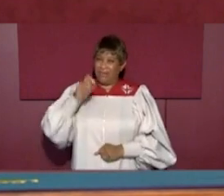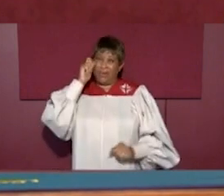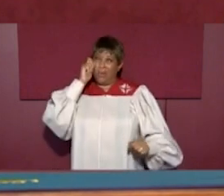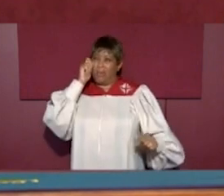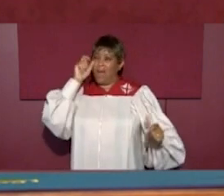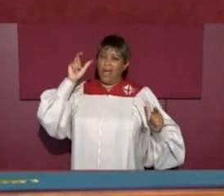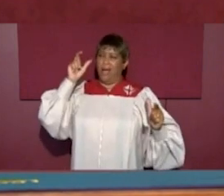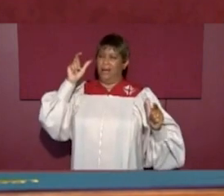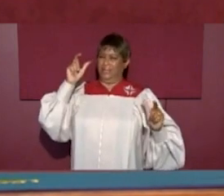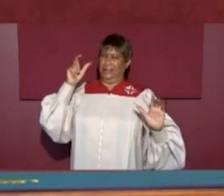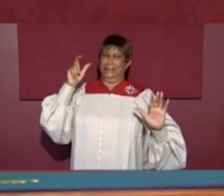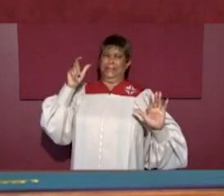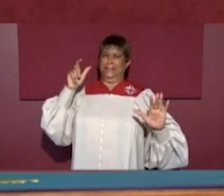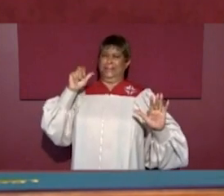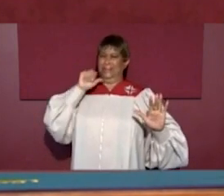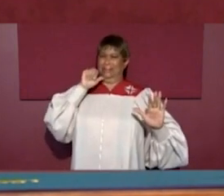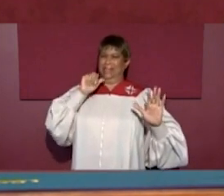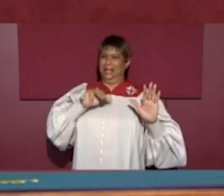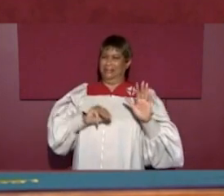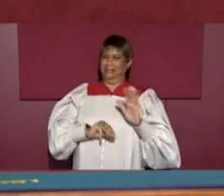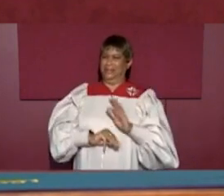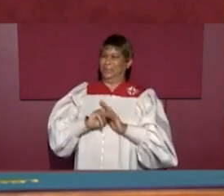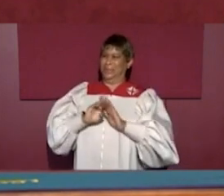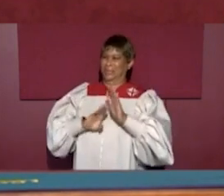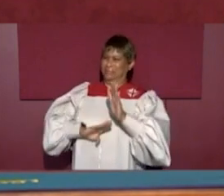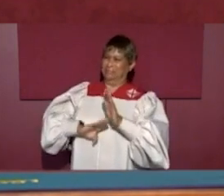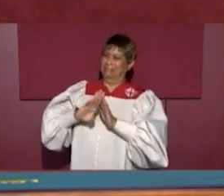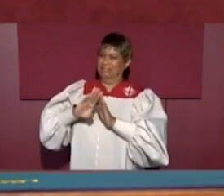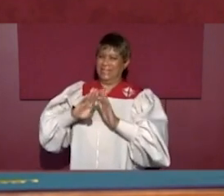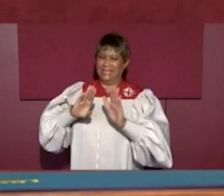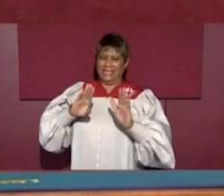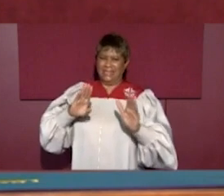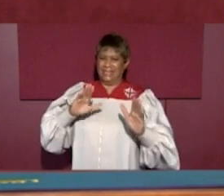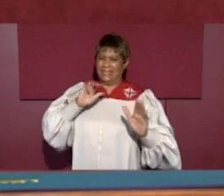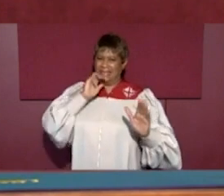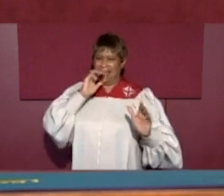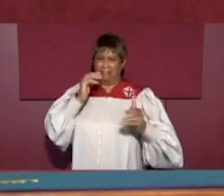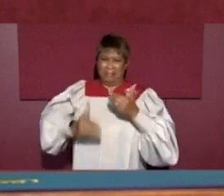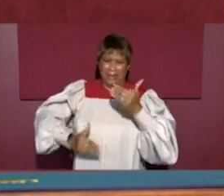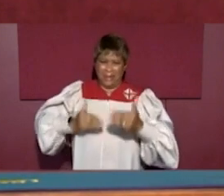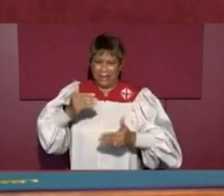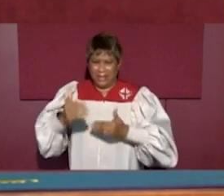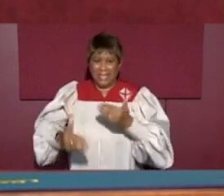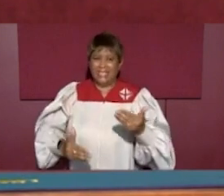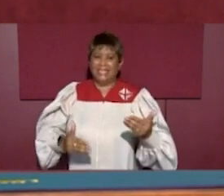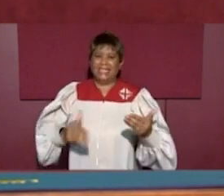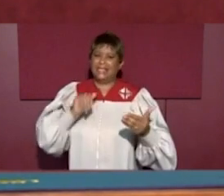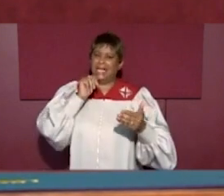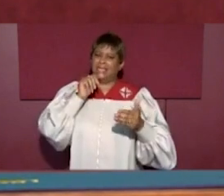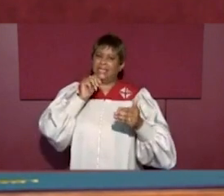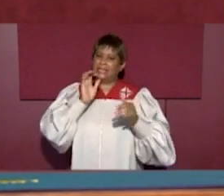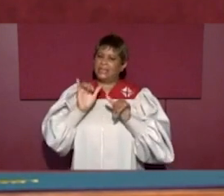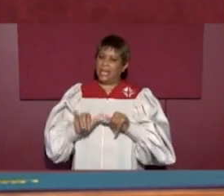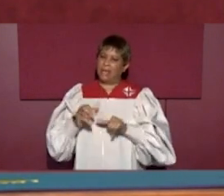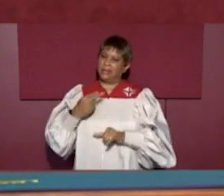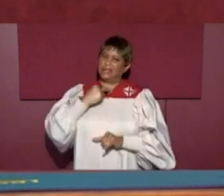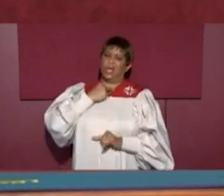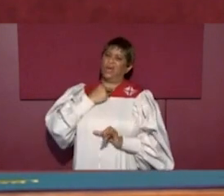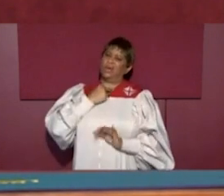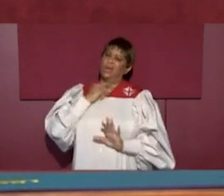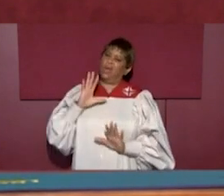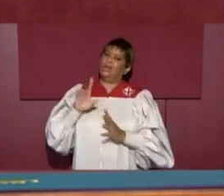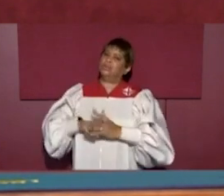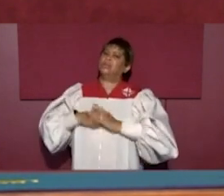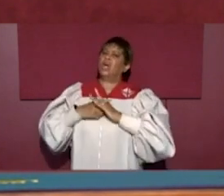and we realize I'm not really growing. I'm not really developing. I'm not really making progress. Well, just don't stay stuck.